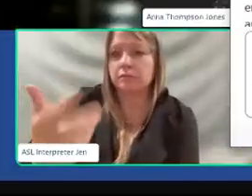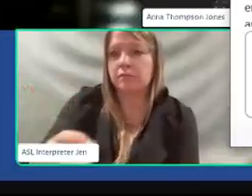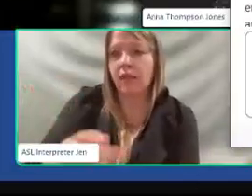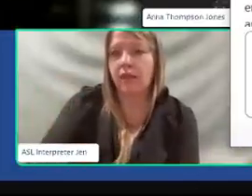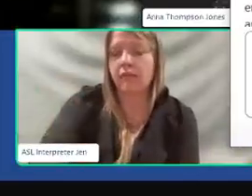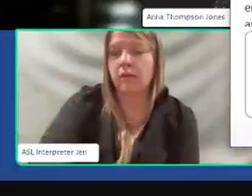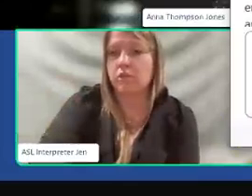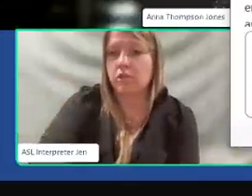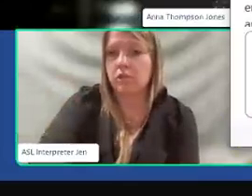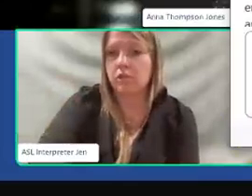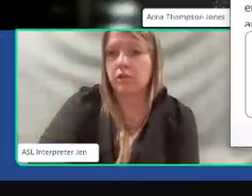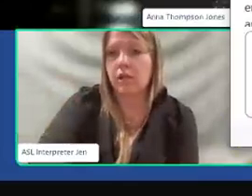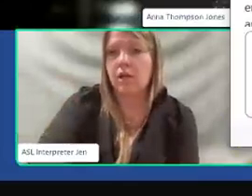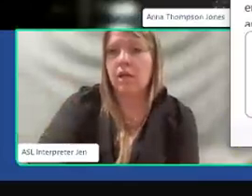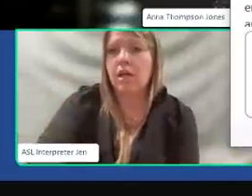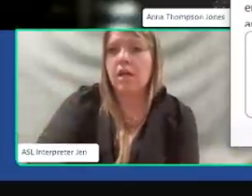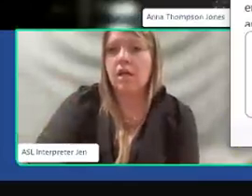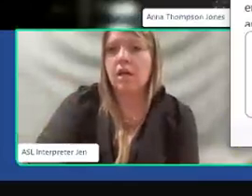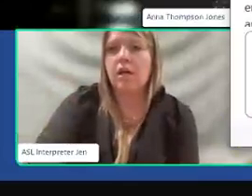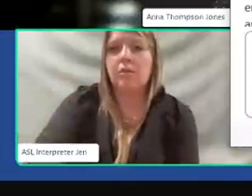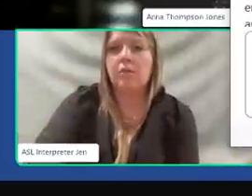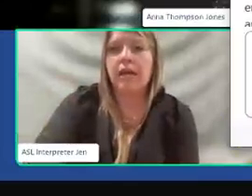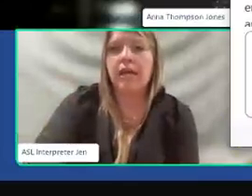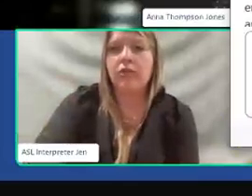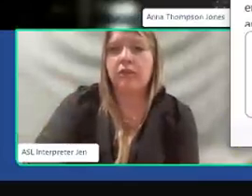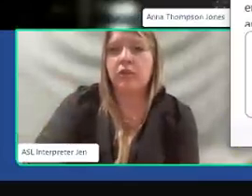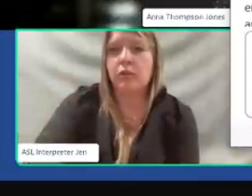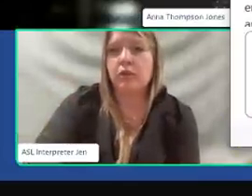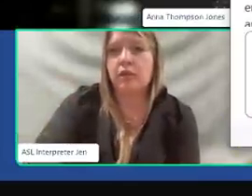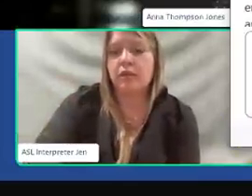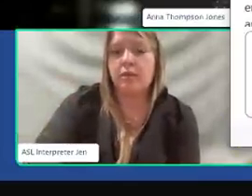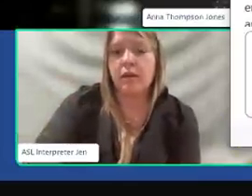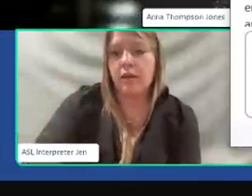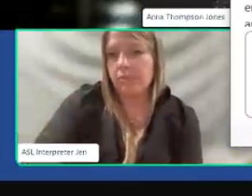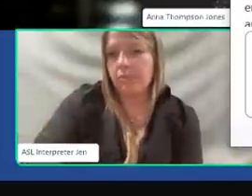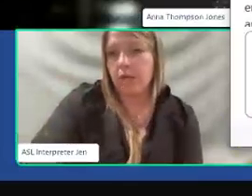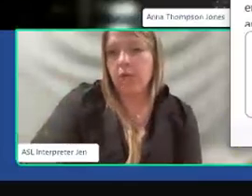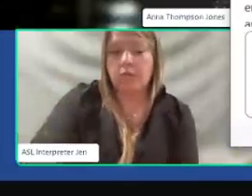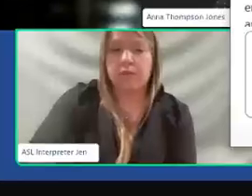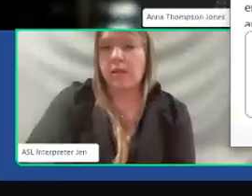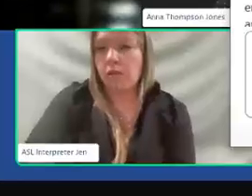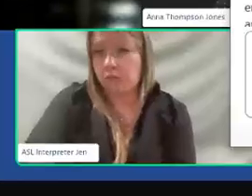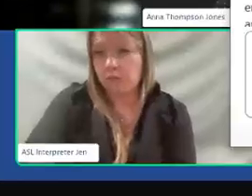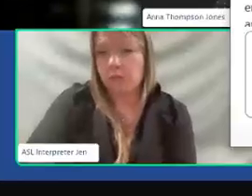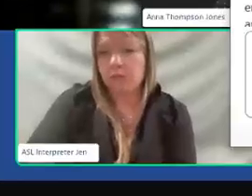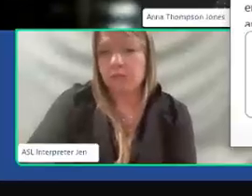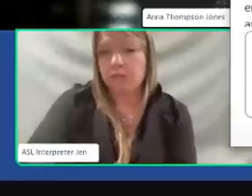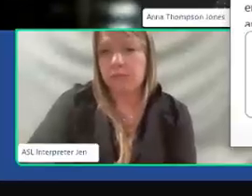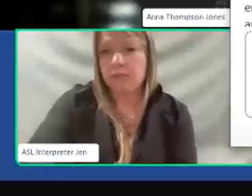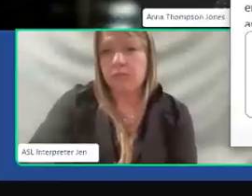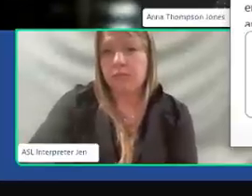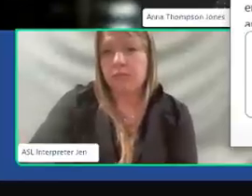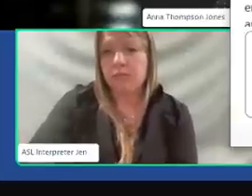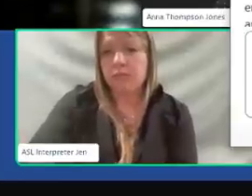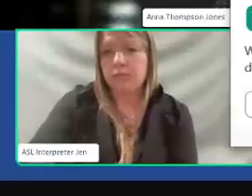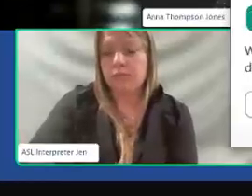Catherine here. I have a question. I have reviewed the manual myself.